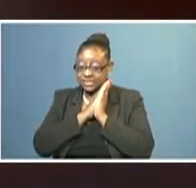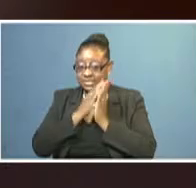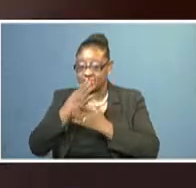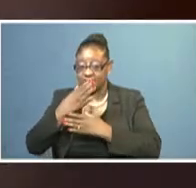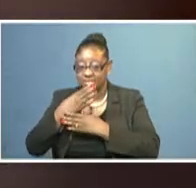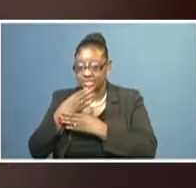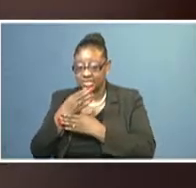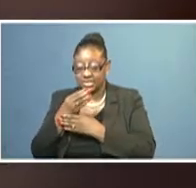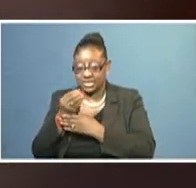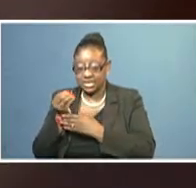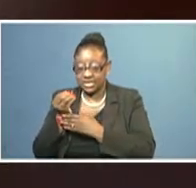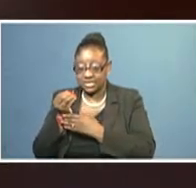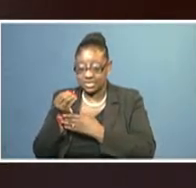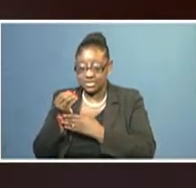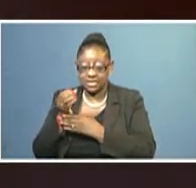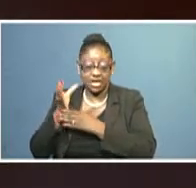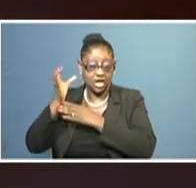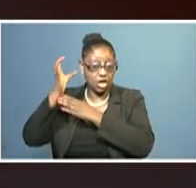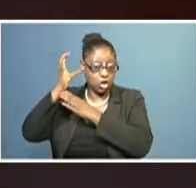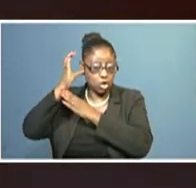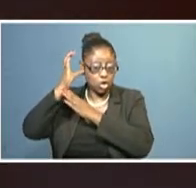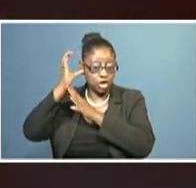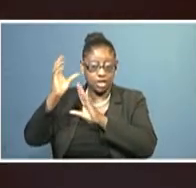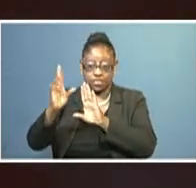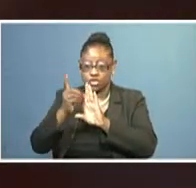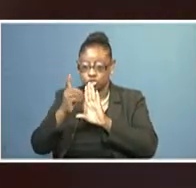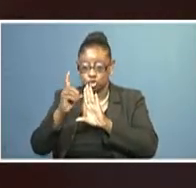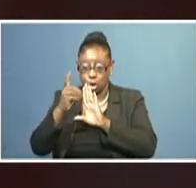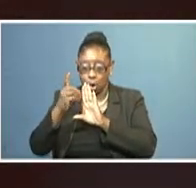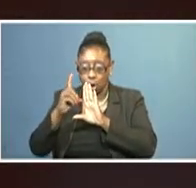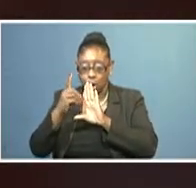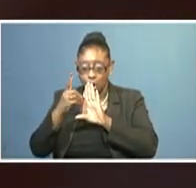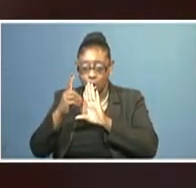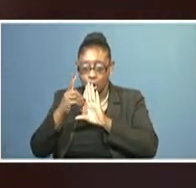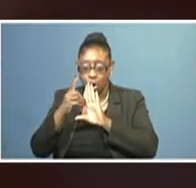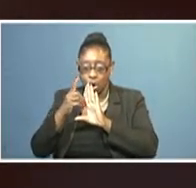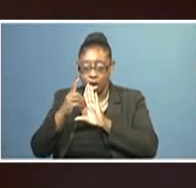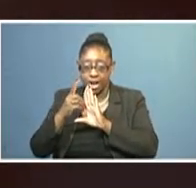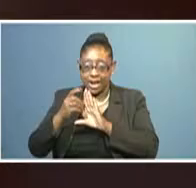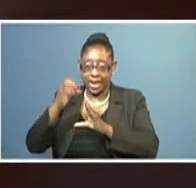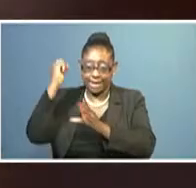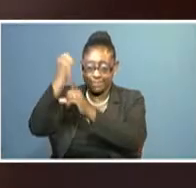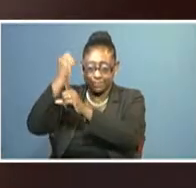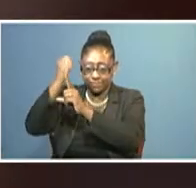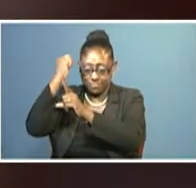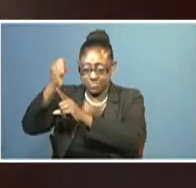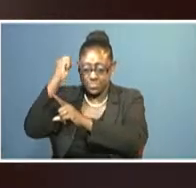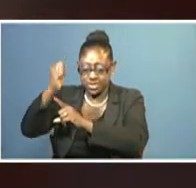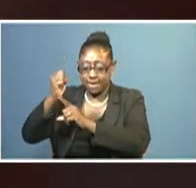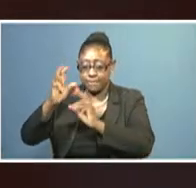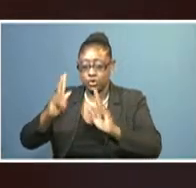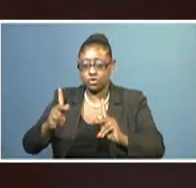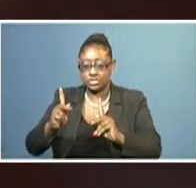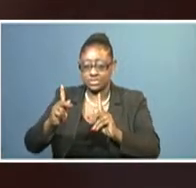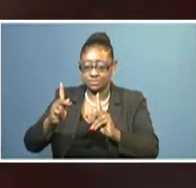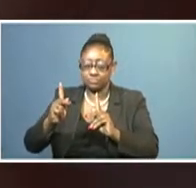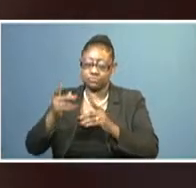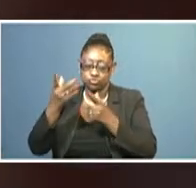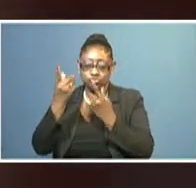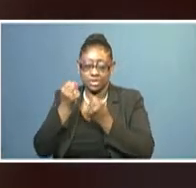And I hear the door, like someone trying to break into the